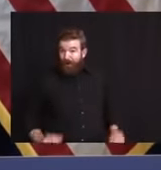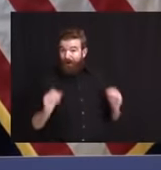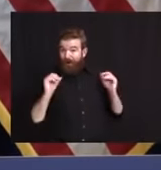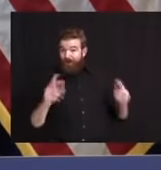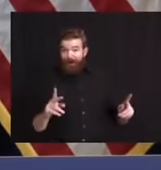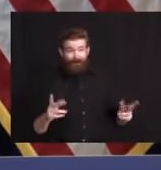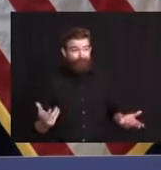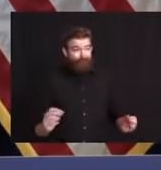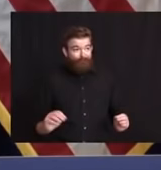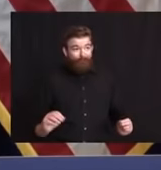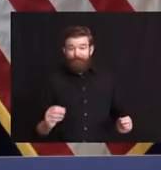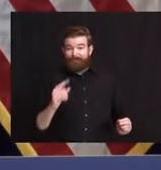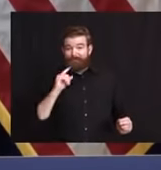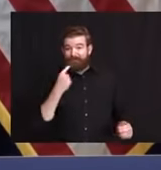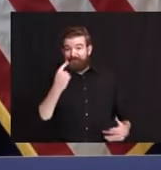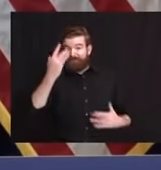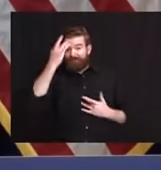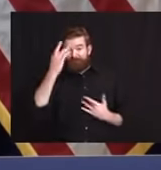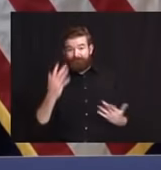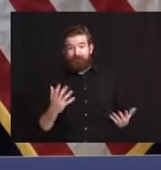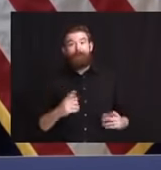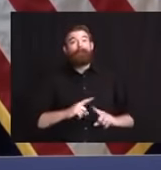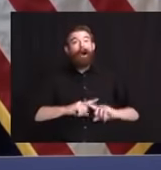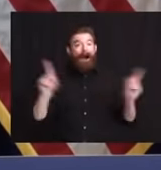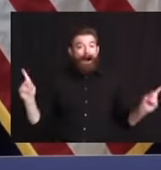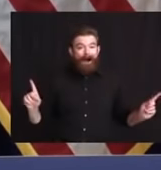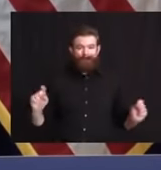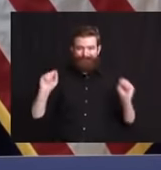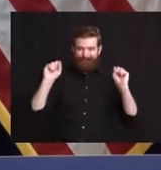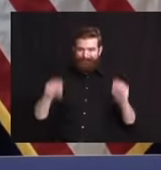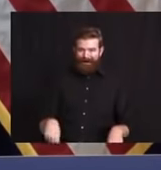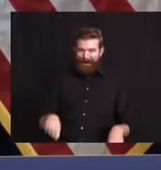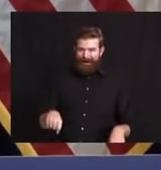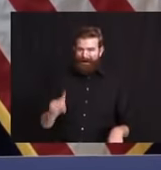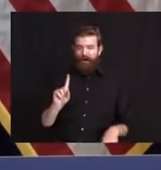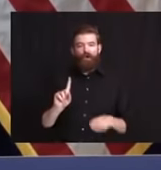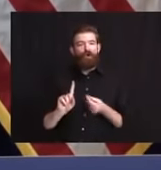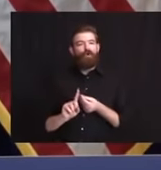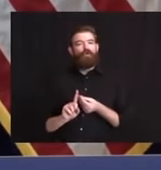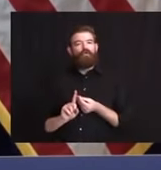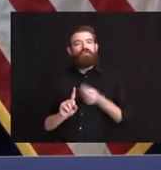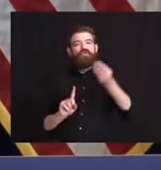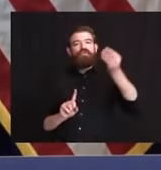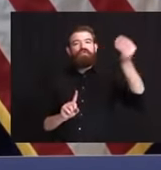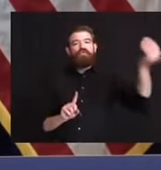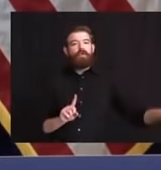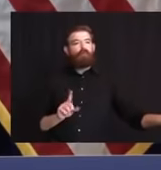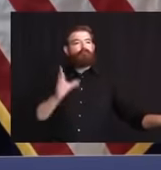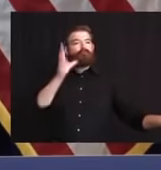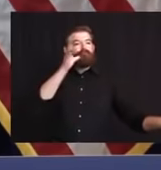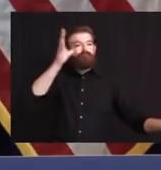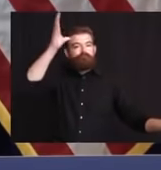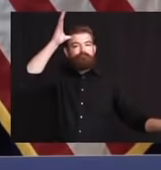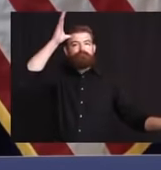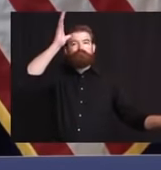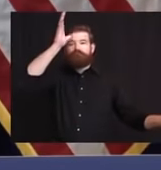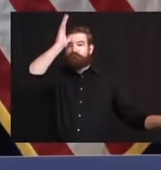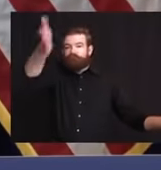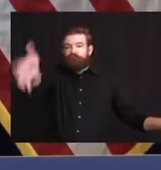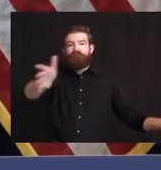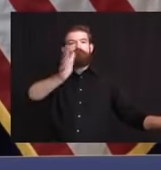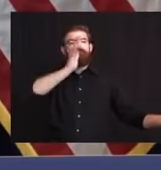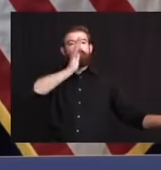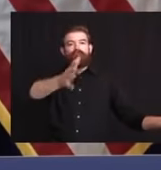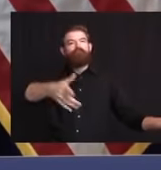in hospitalizations, they pose a risk to other individuals who might have underlying medical conditions,